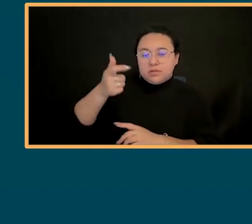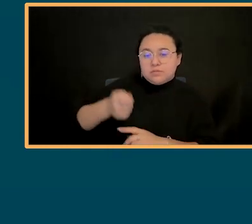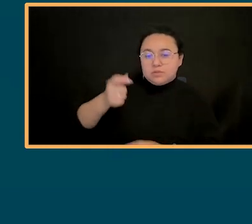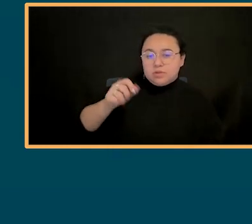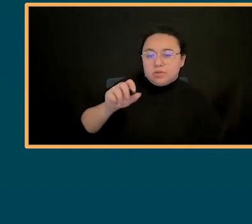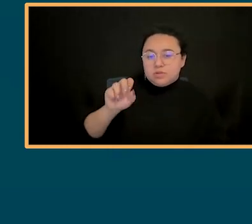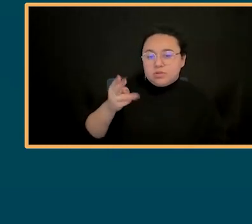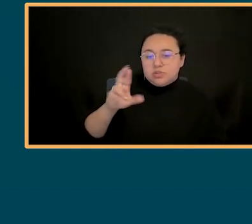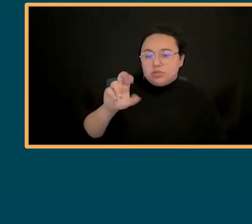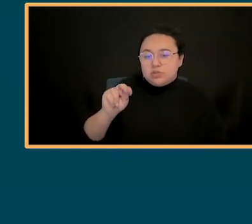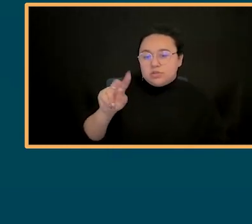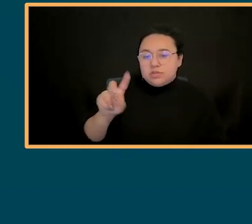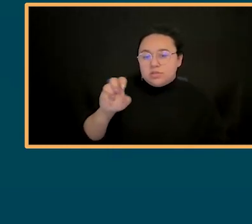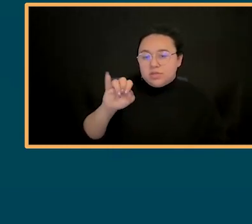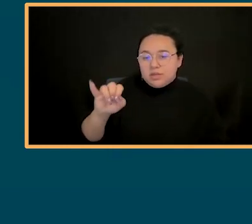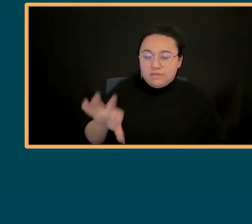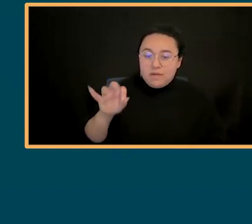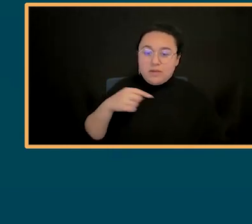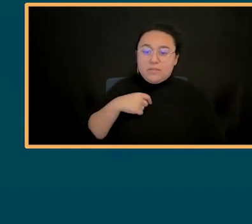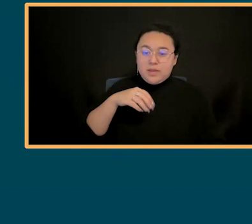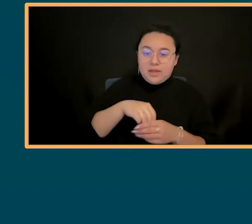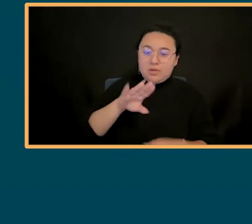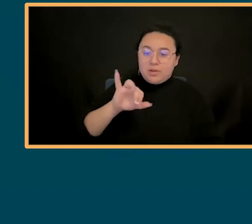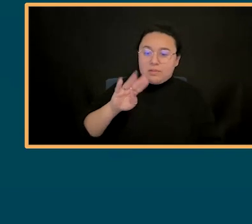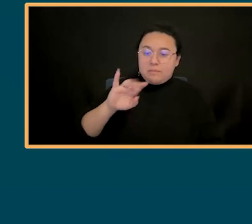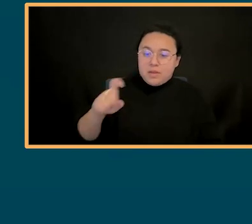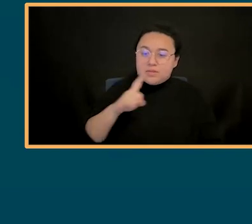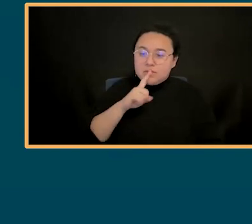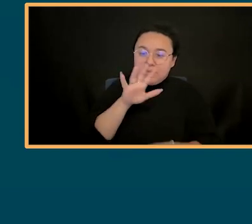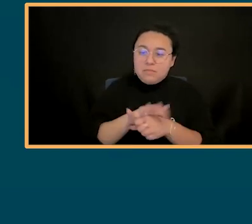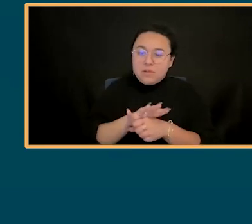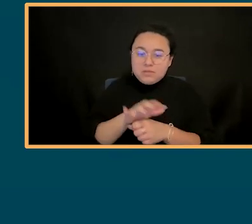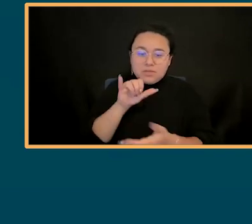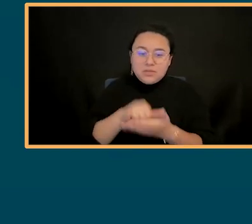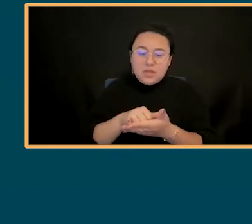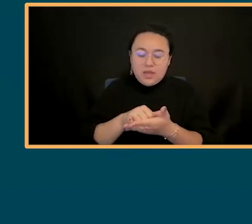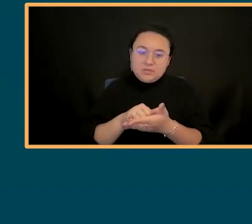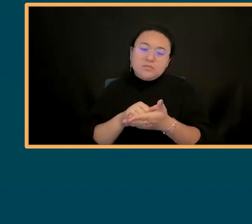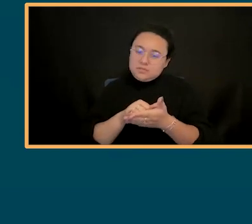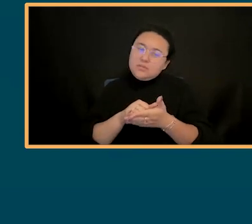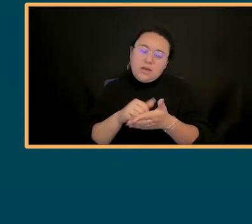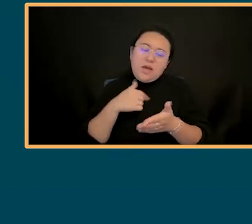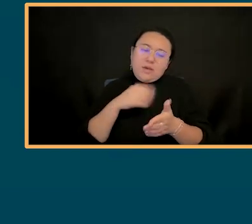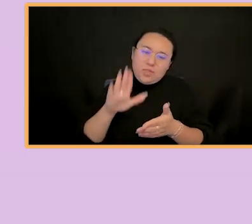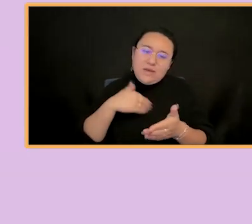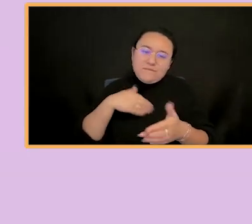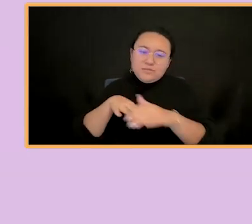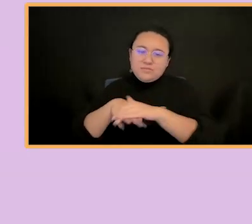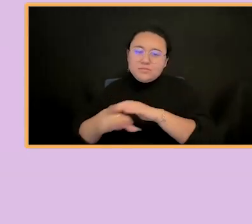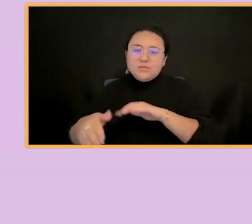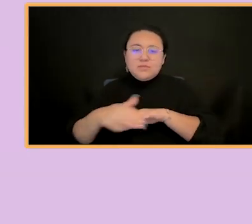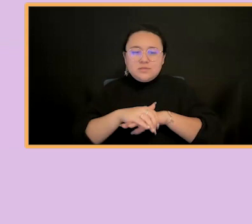DEI, and you might all of a sudden find me in your inbox. I promise to wear shoes. Let's take a breath